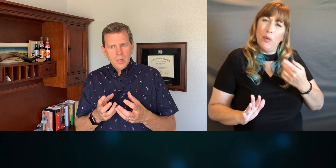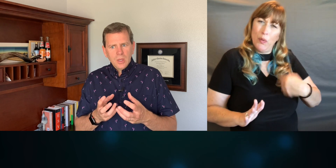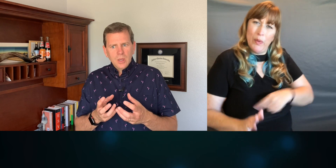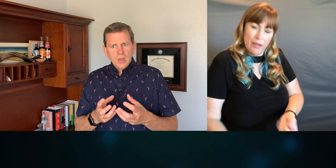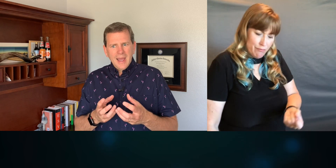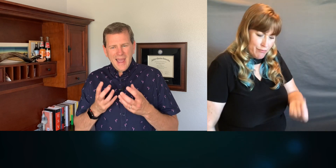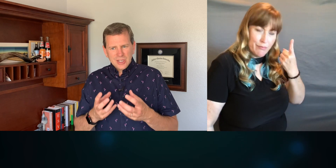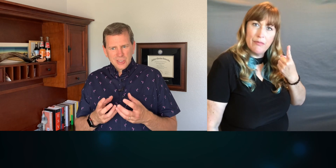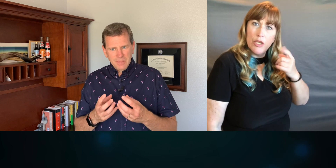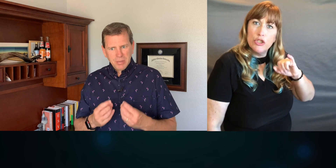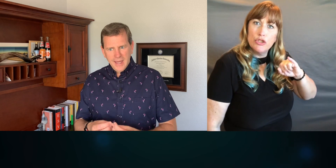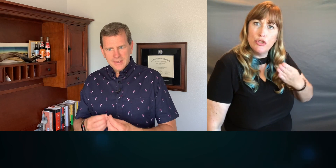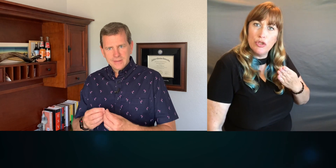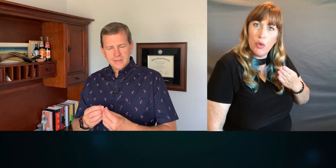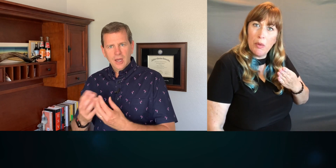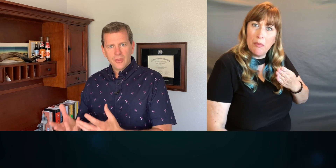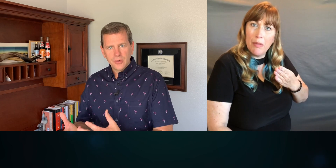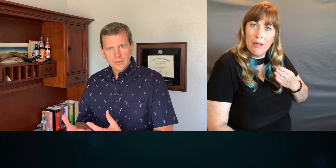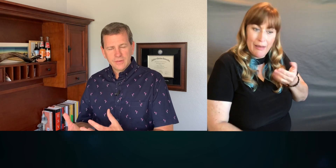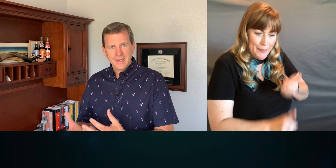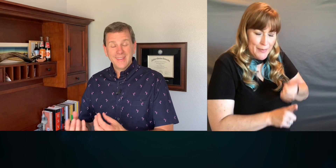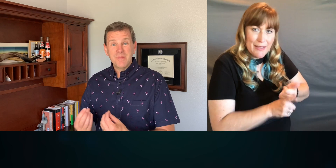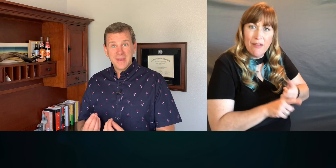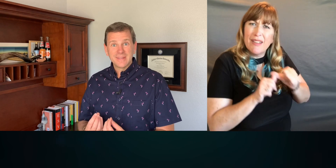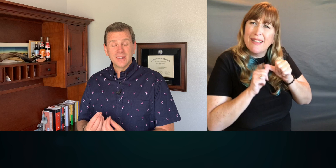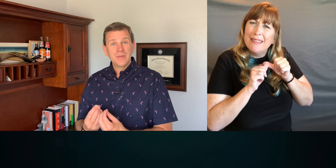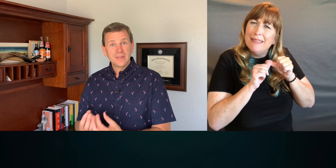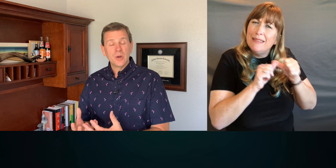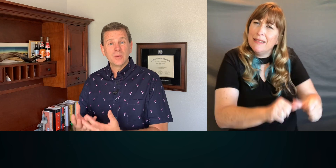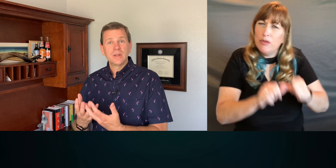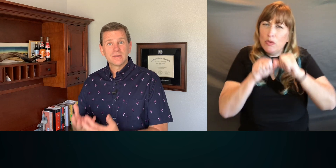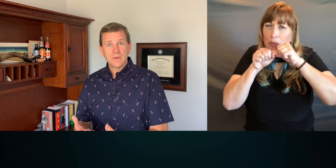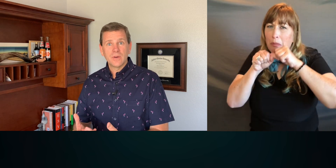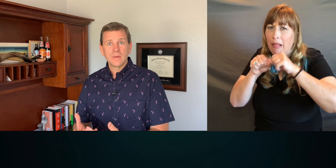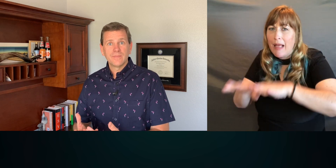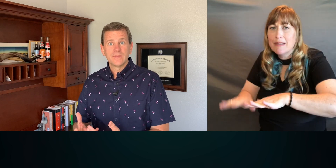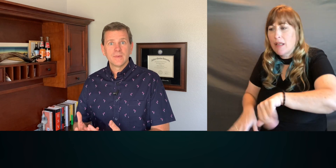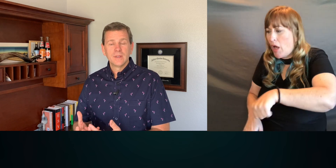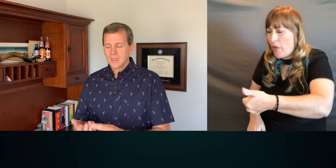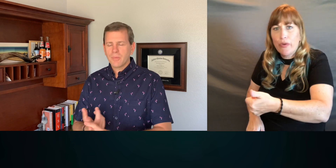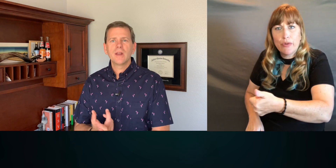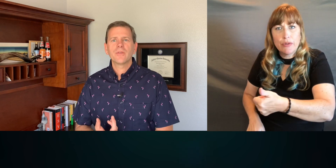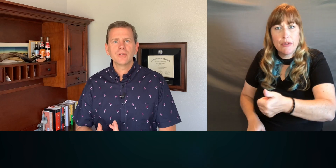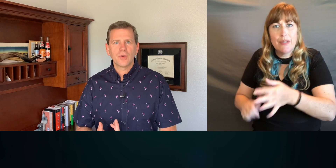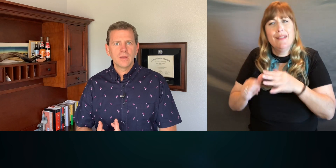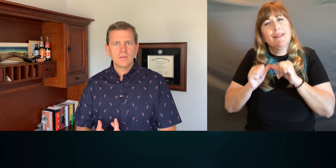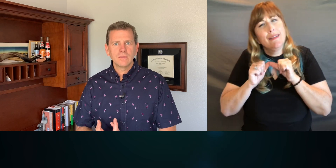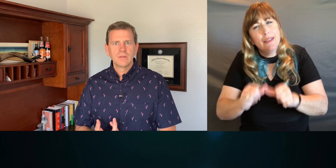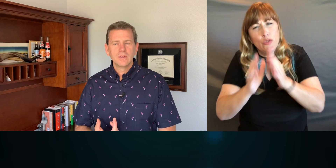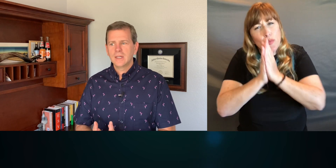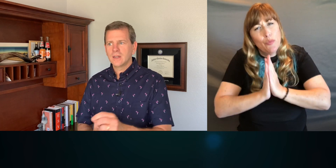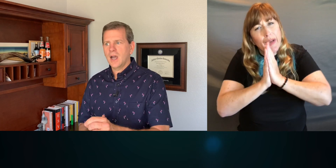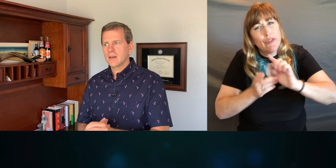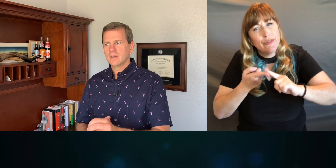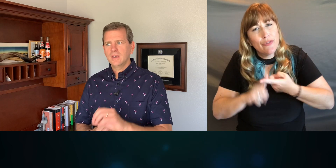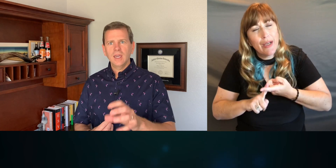Job actually blessed others in the midst of his own suffering. He prayed for his friends.